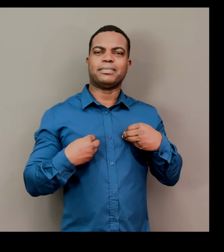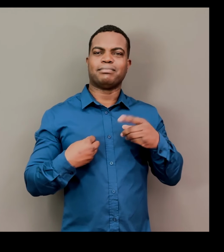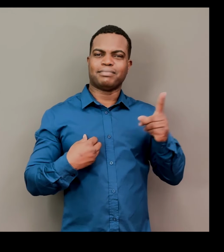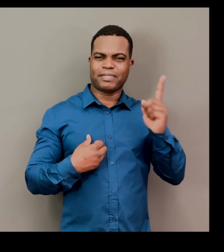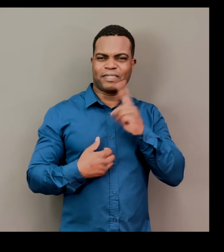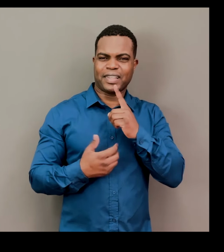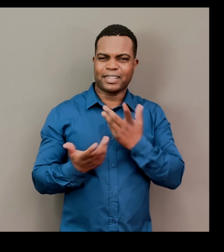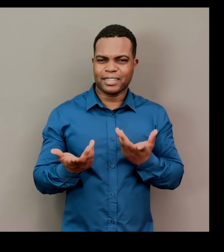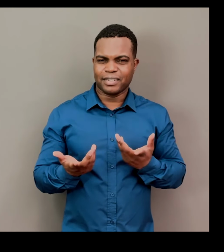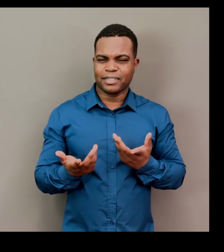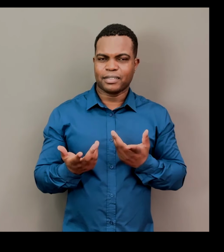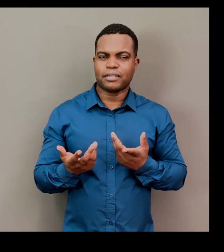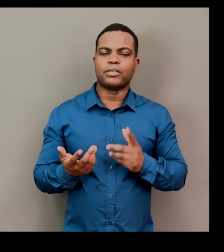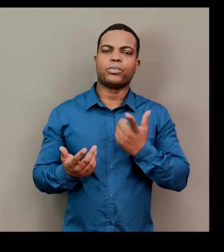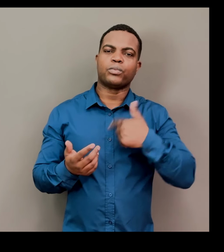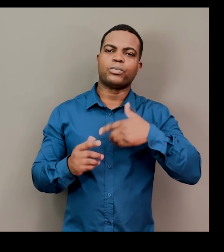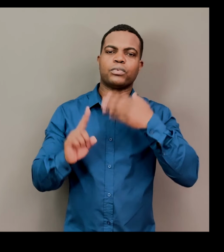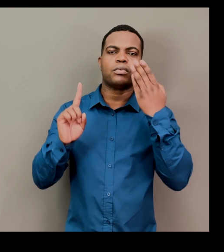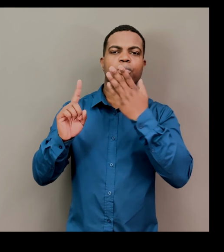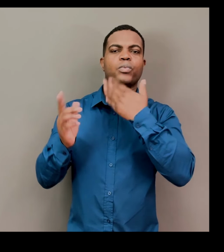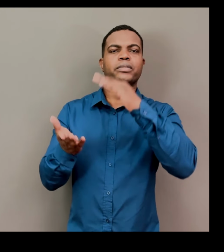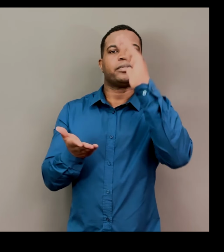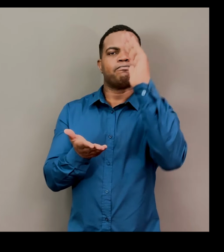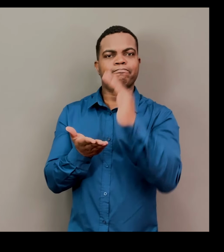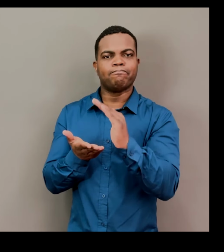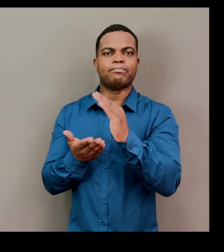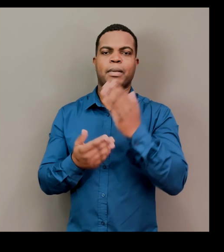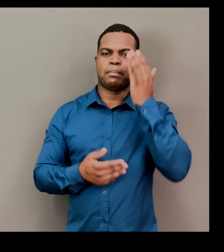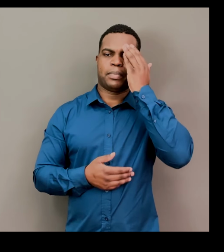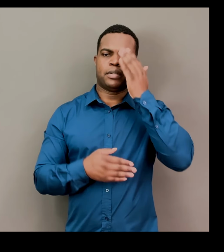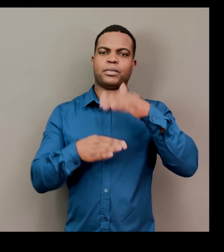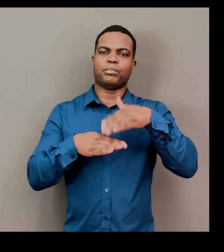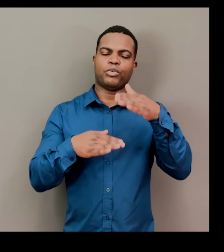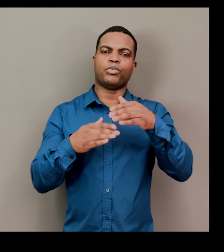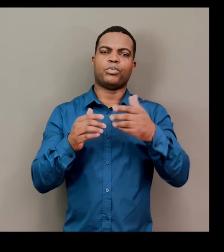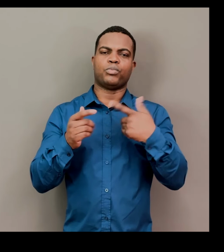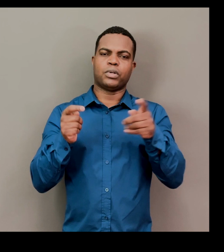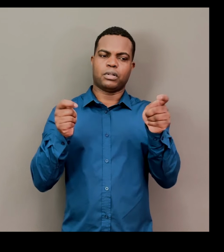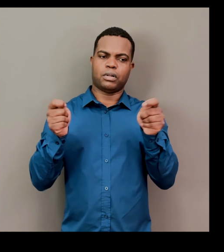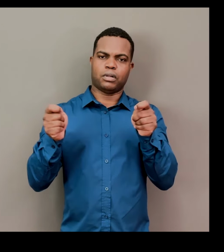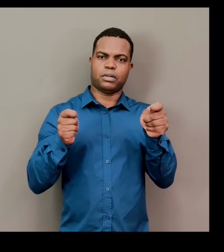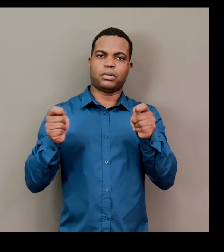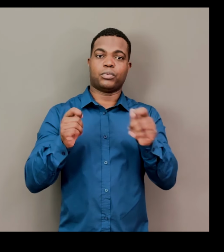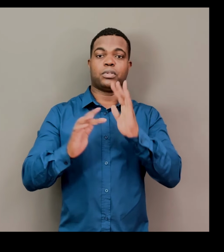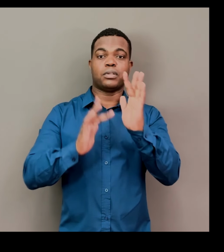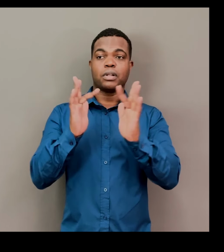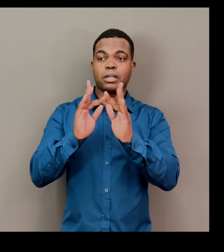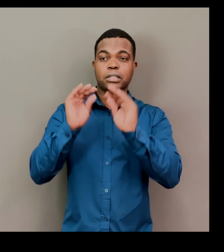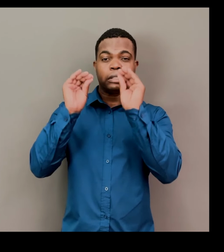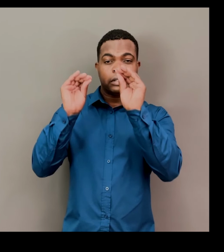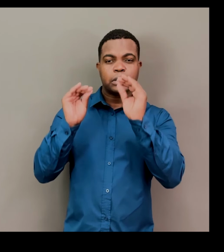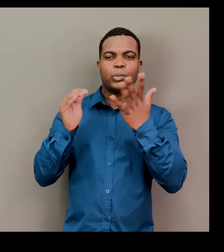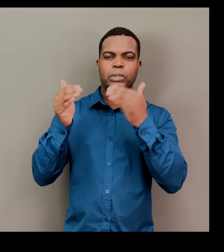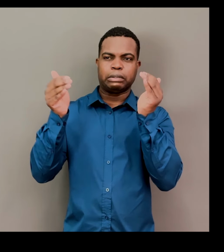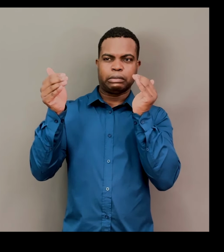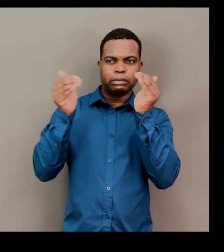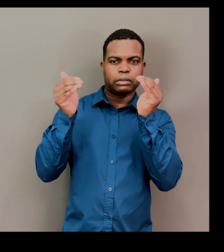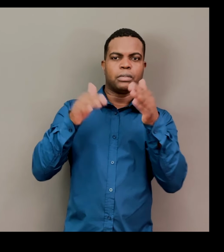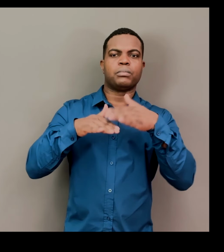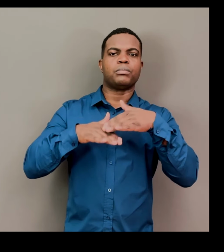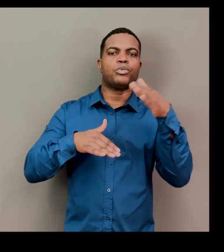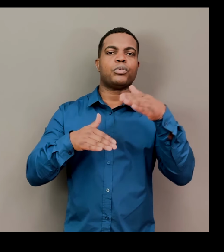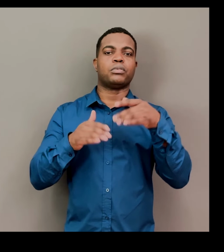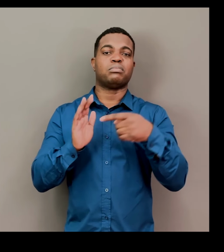news. To reduce this bias, effective self-regulation and legally enforced regulation of social